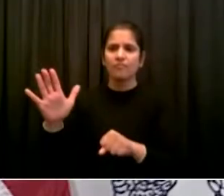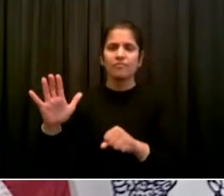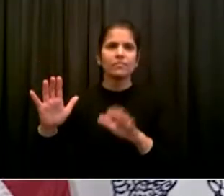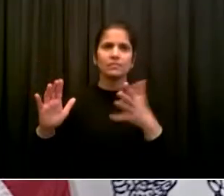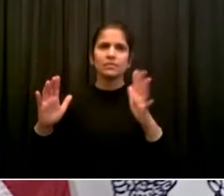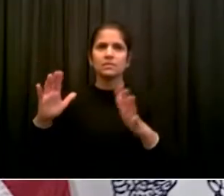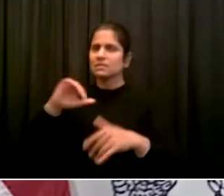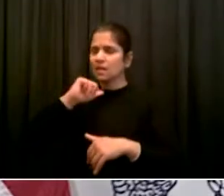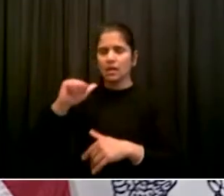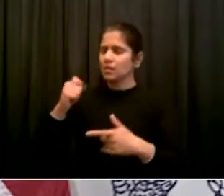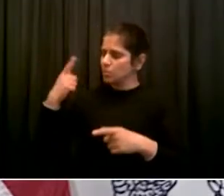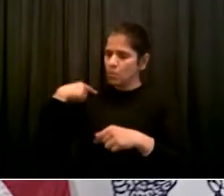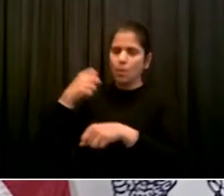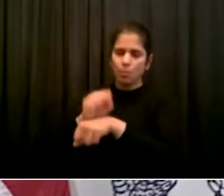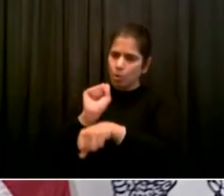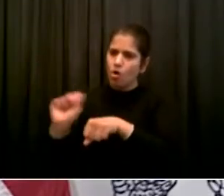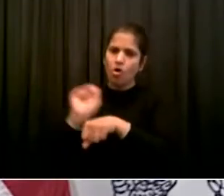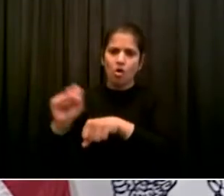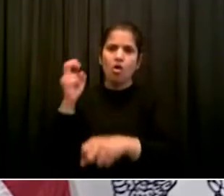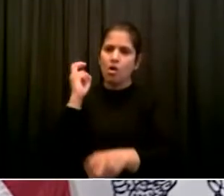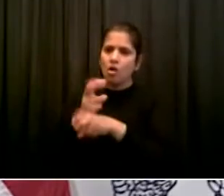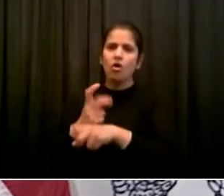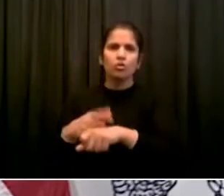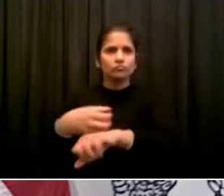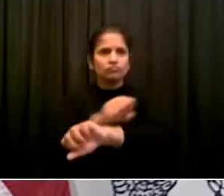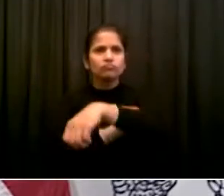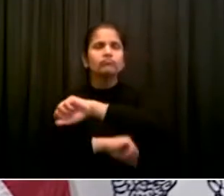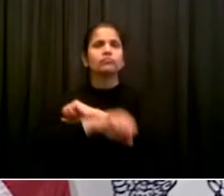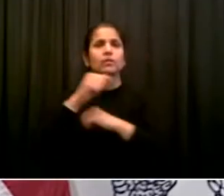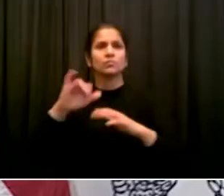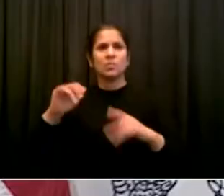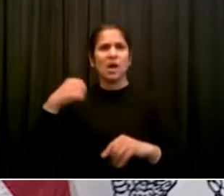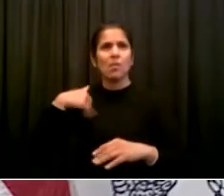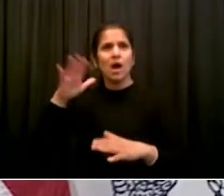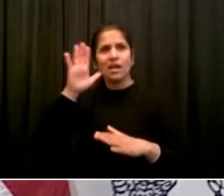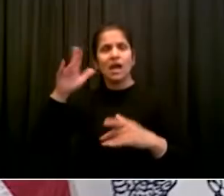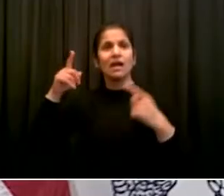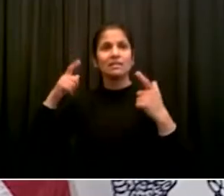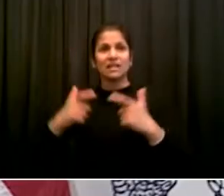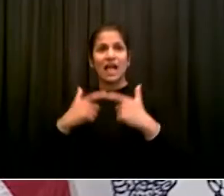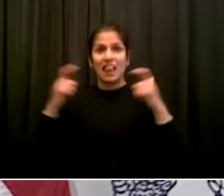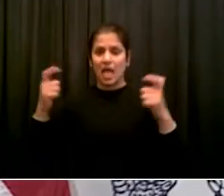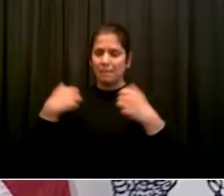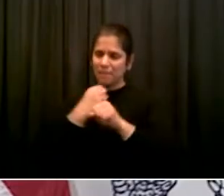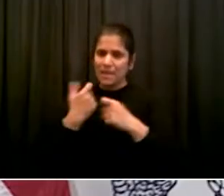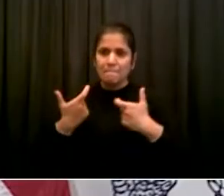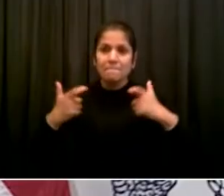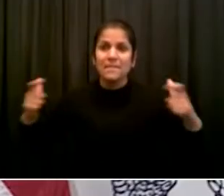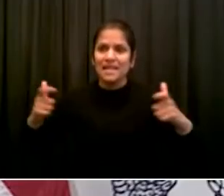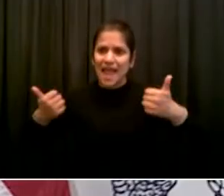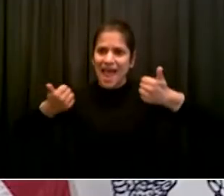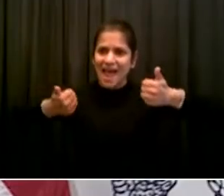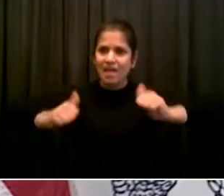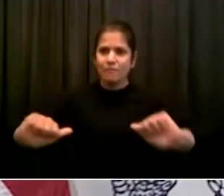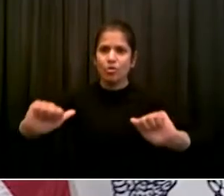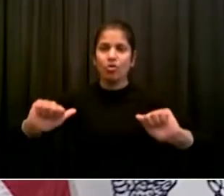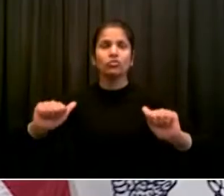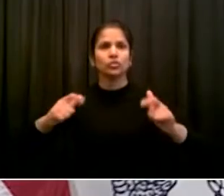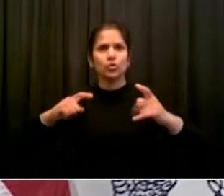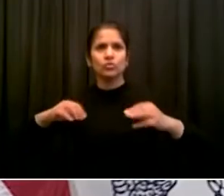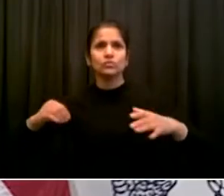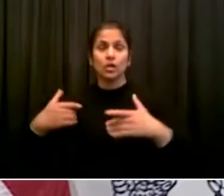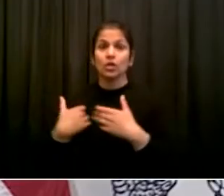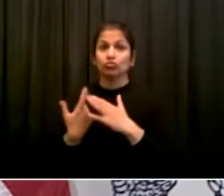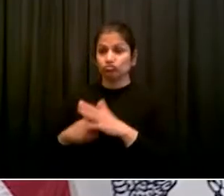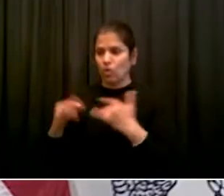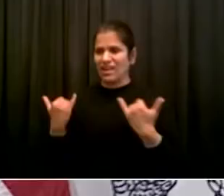anyone's thinking right now that's work that's going to take a lot of effort and a long time, you are right. But we've got to begin now because it must be